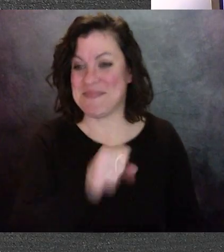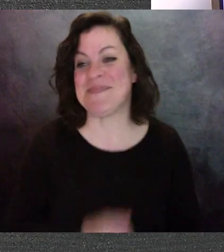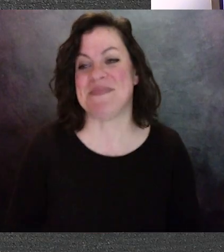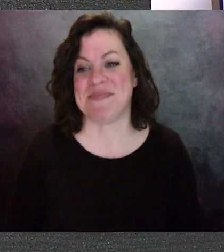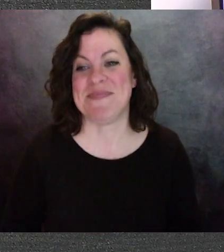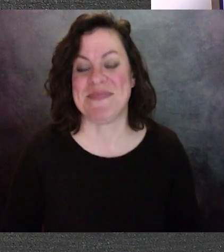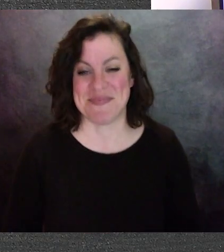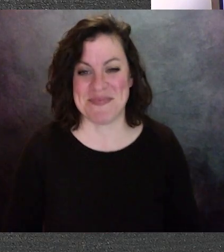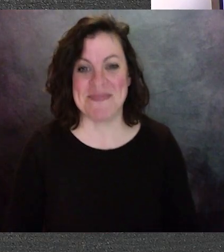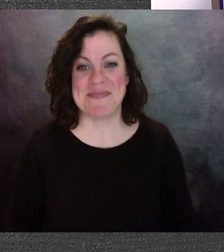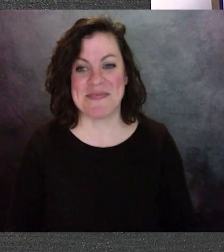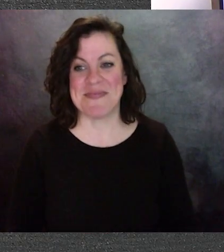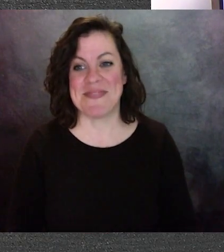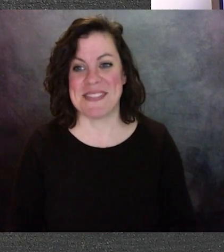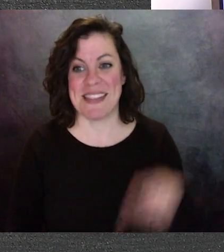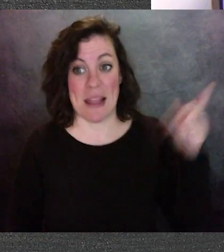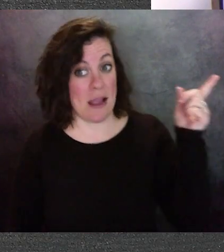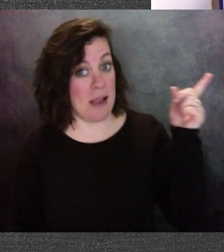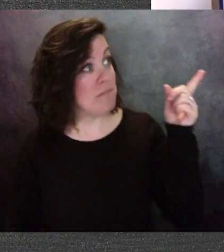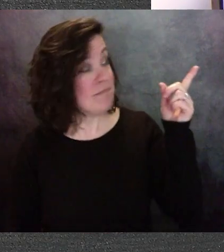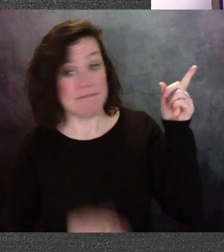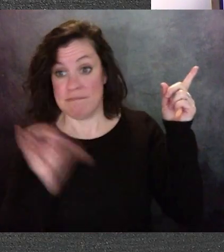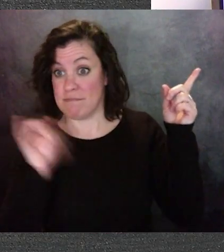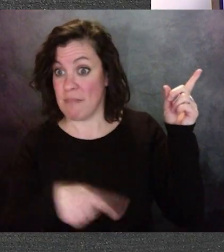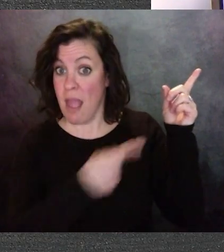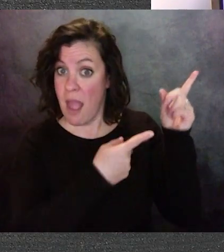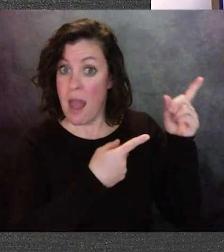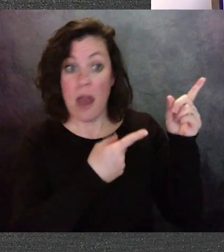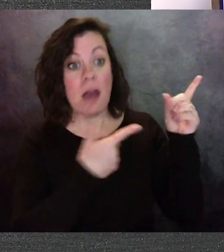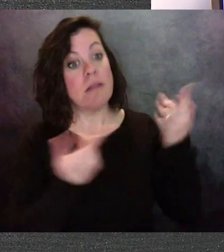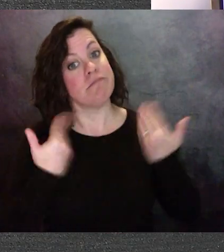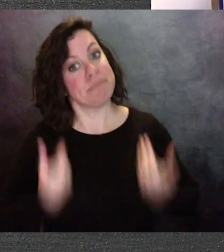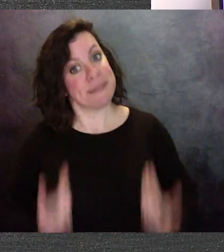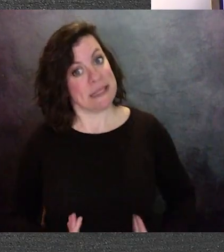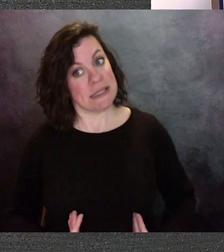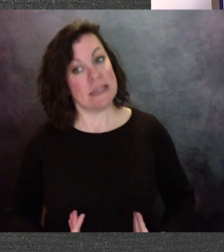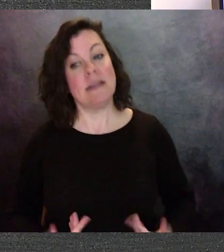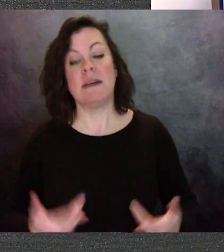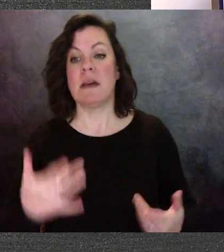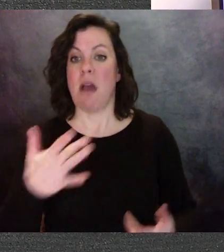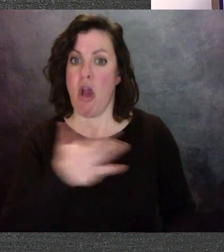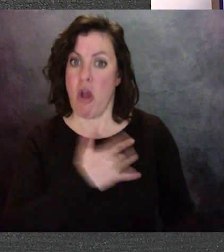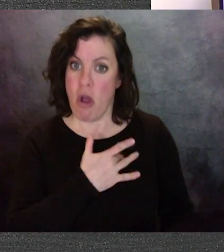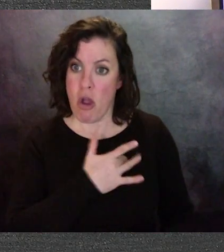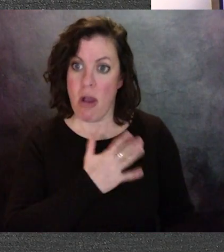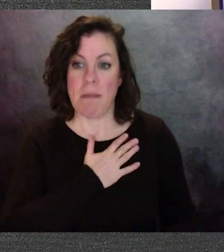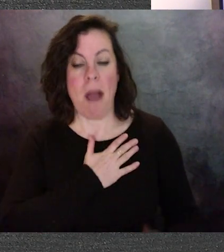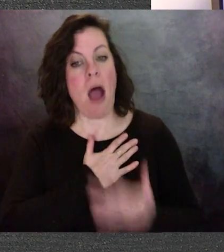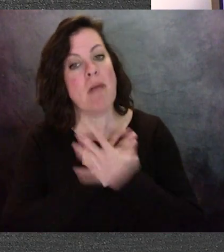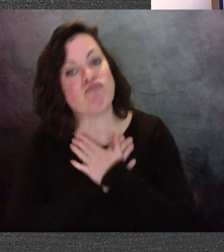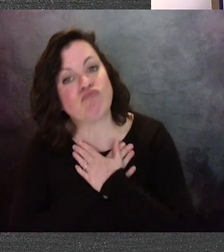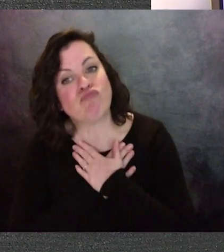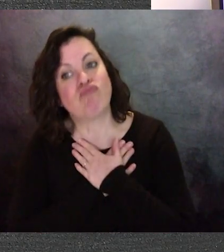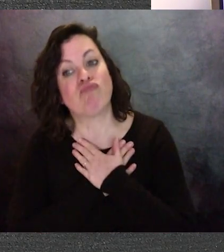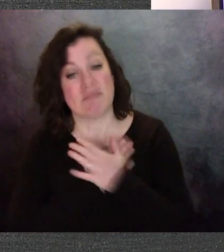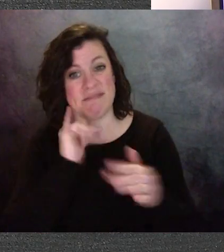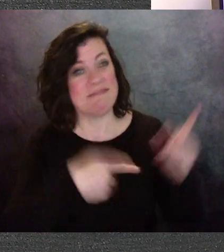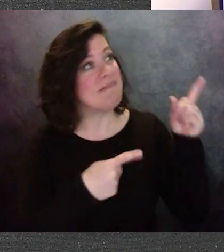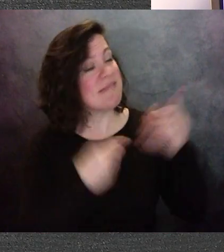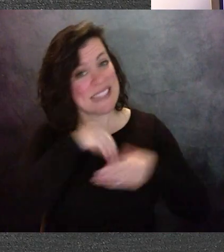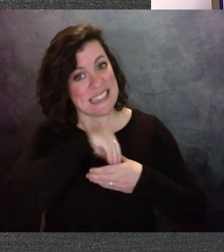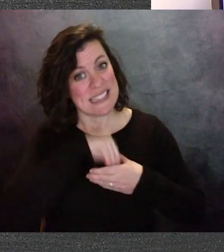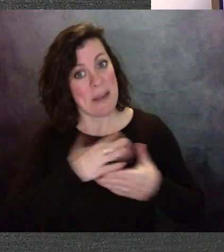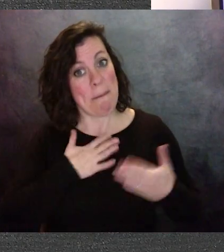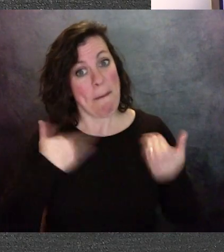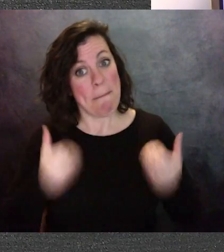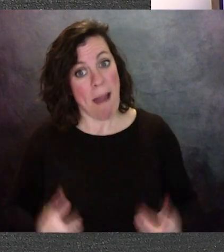heart. And your heart is inside of you. It's what keeps a healthy you. To keep that heart healthy, there's a few